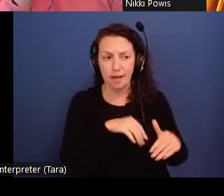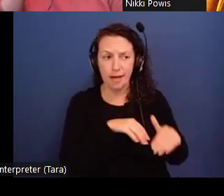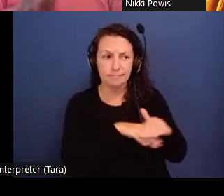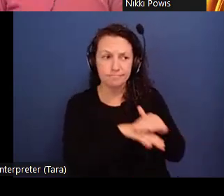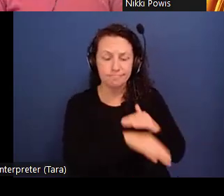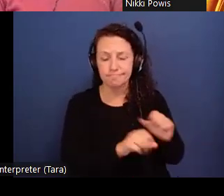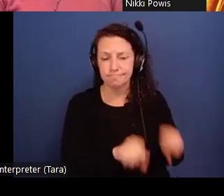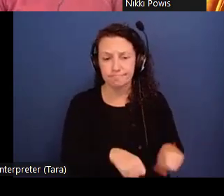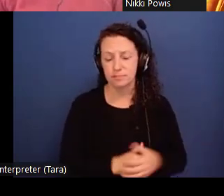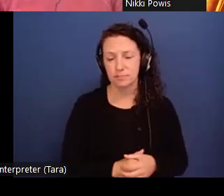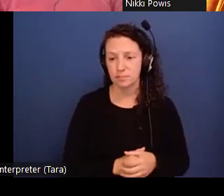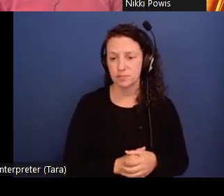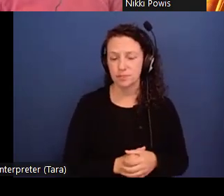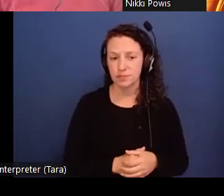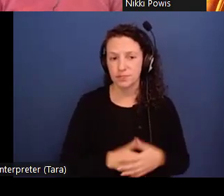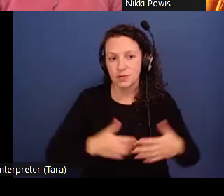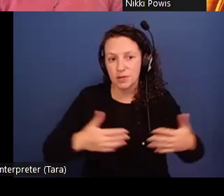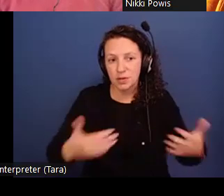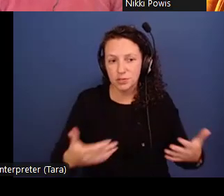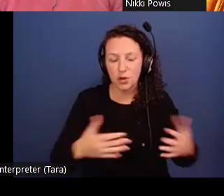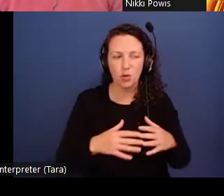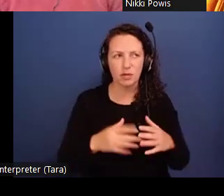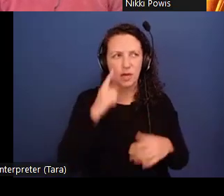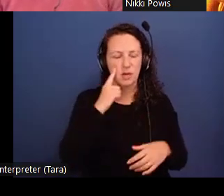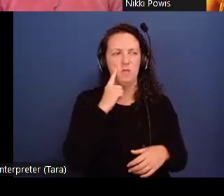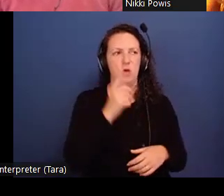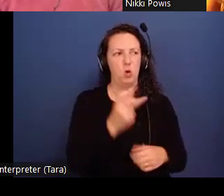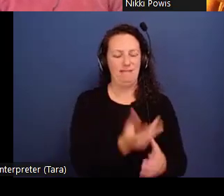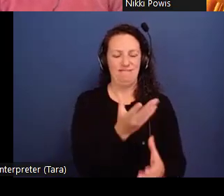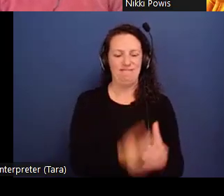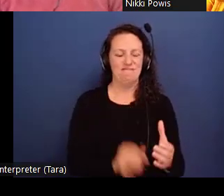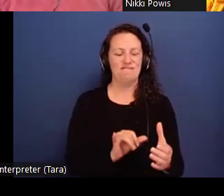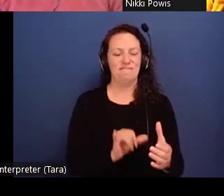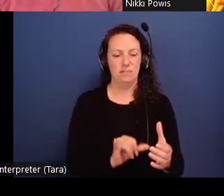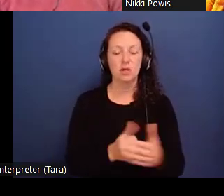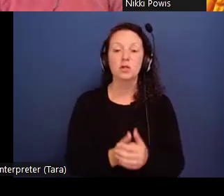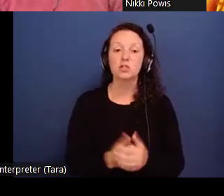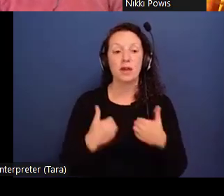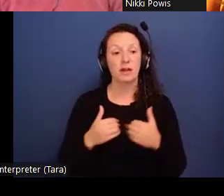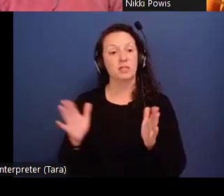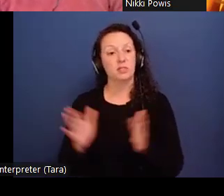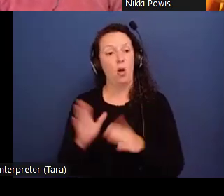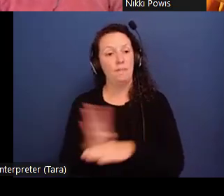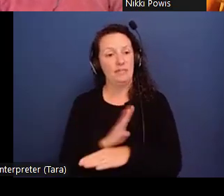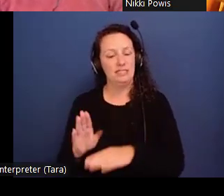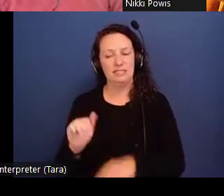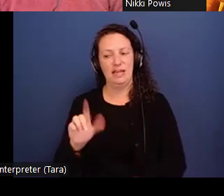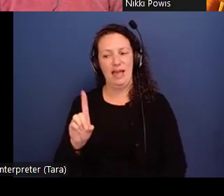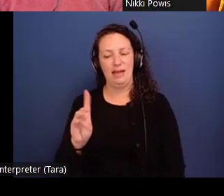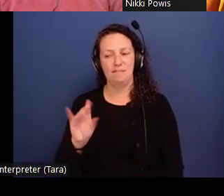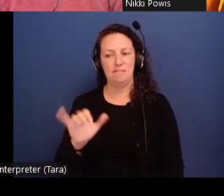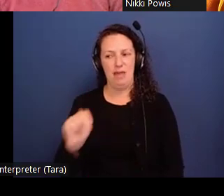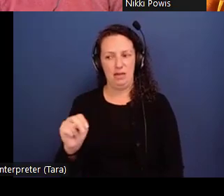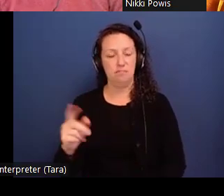said, we got to try and take this on. So we had a grant through the Small Business Administration, and we ran that for a couple of